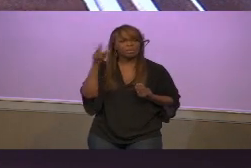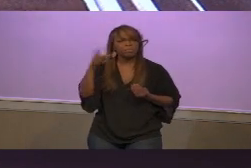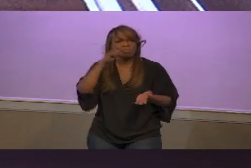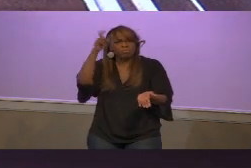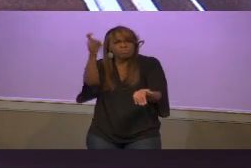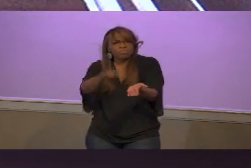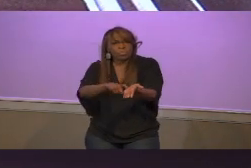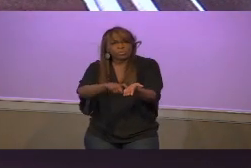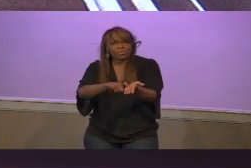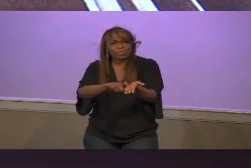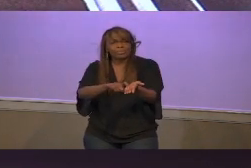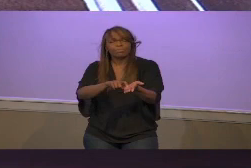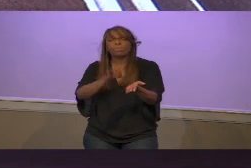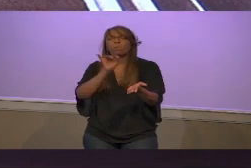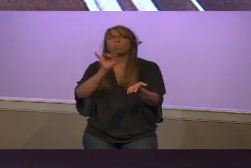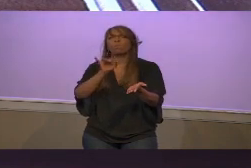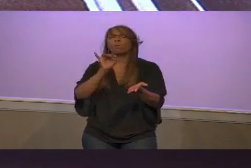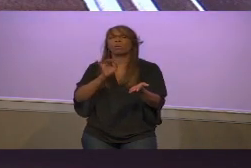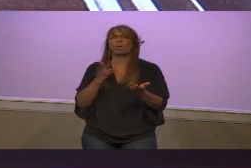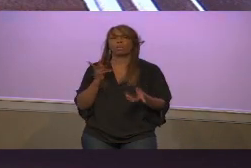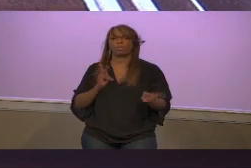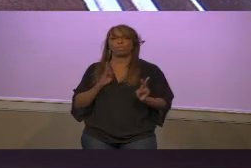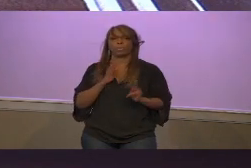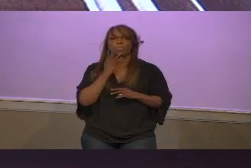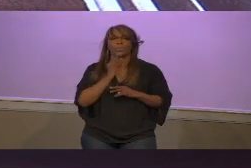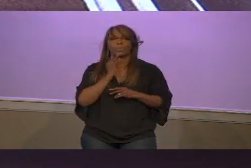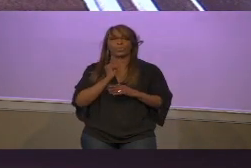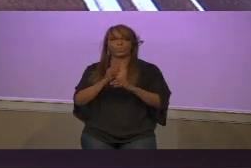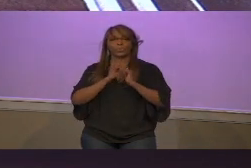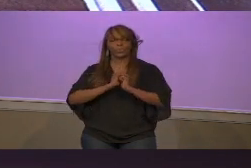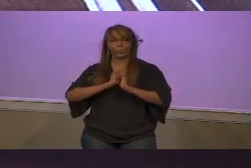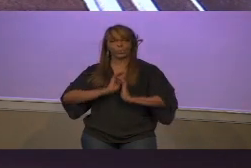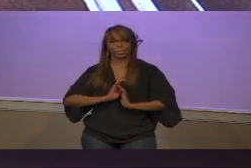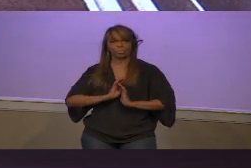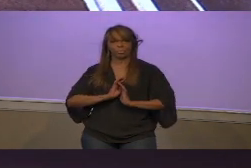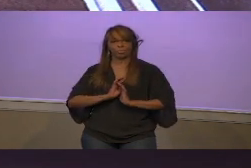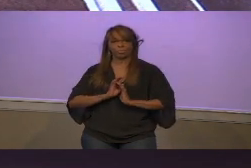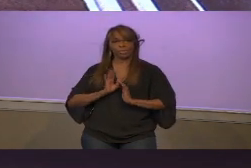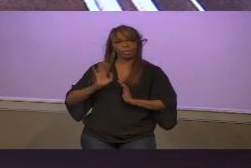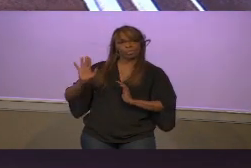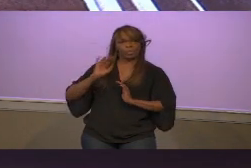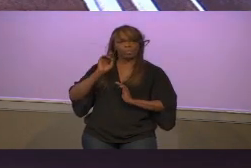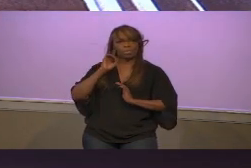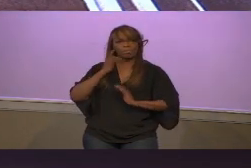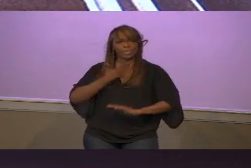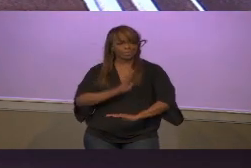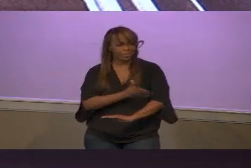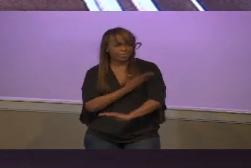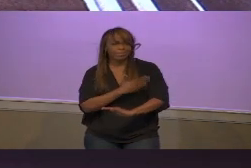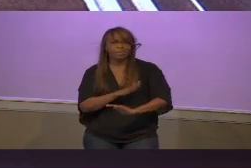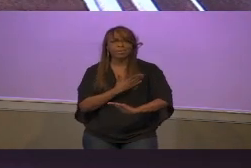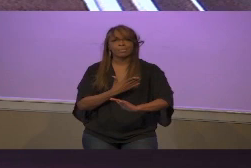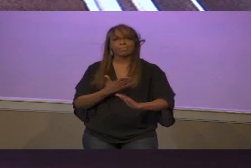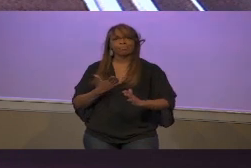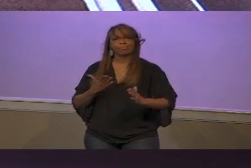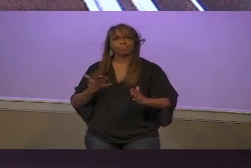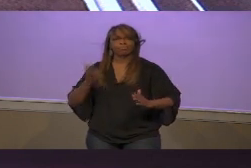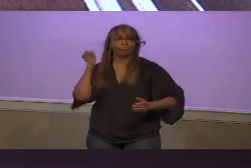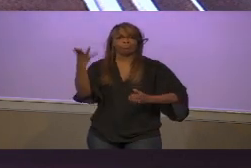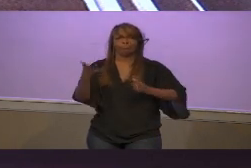the mindset of these Jewish worshipers. They sing with